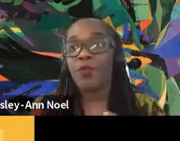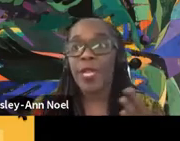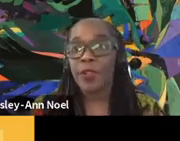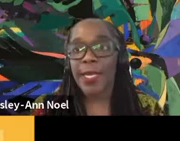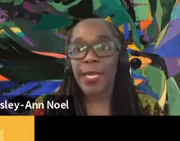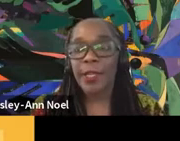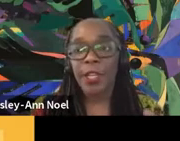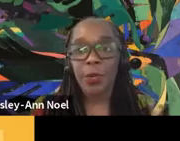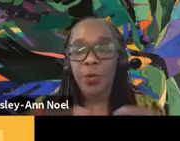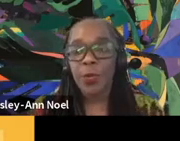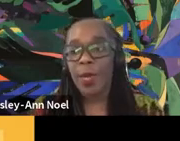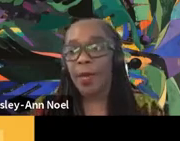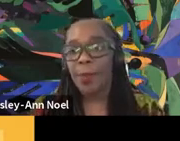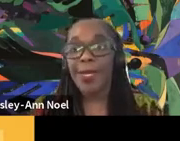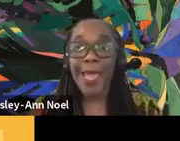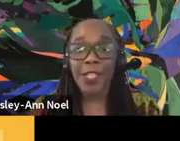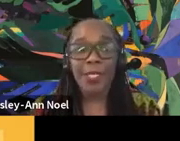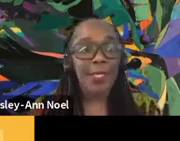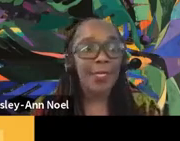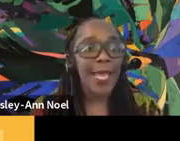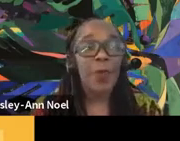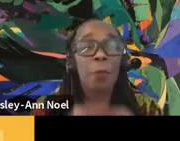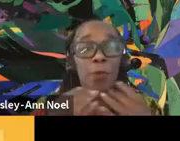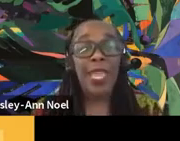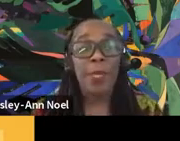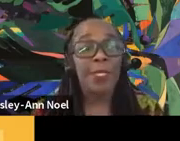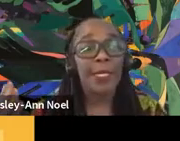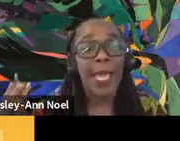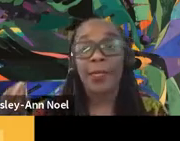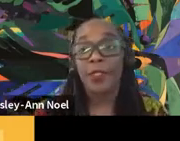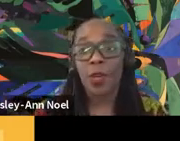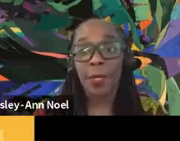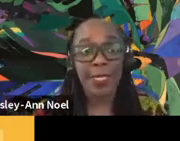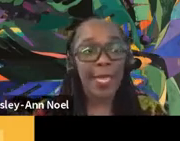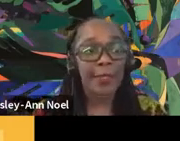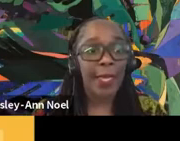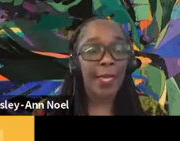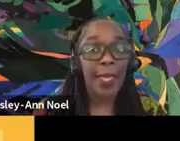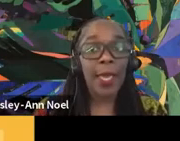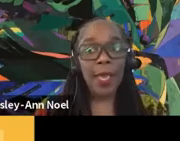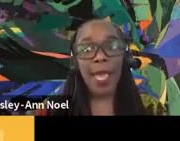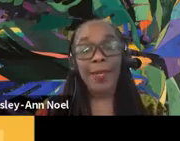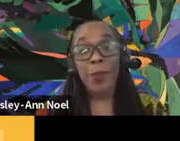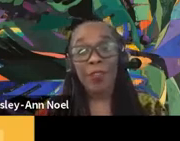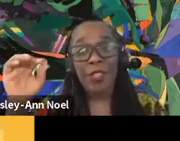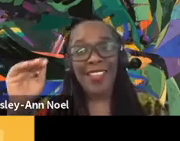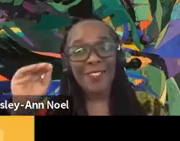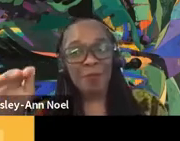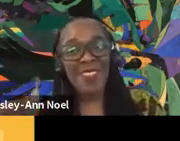and recreating new connections in design. We're bringing people together to talk about design thinking.